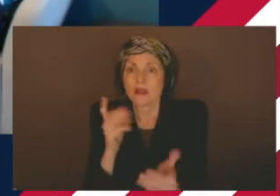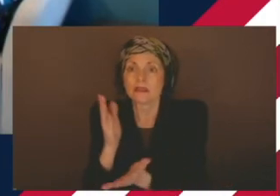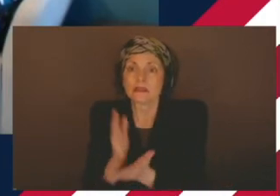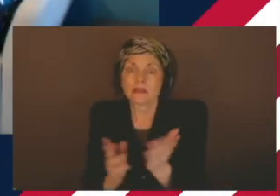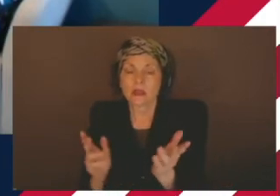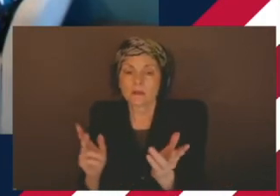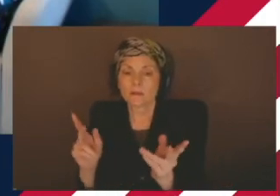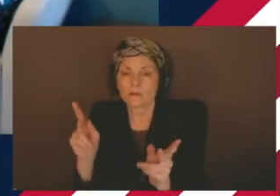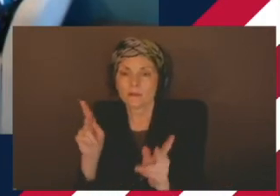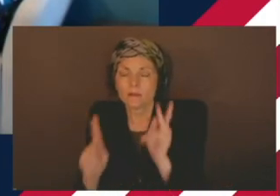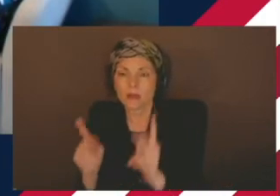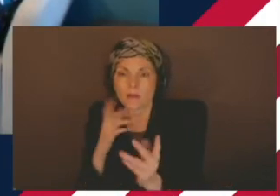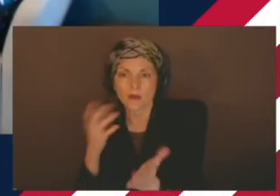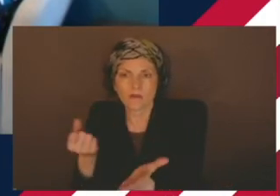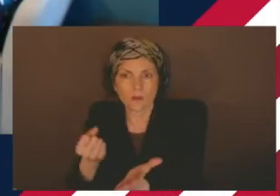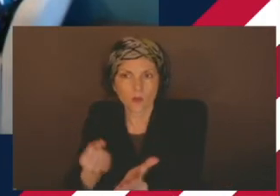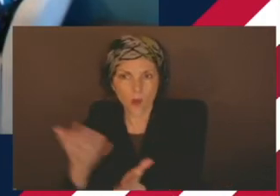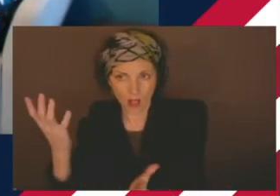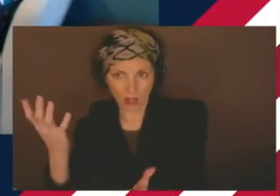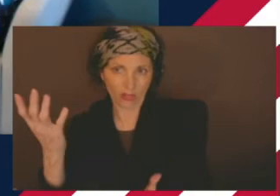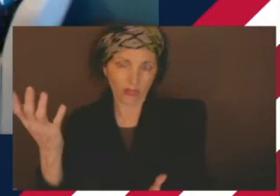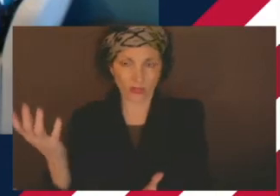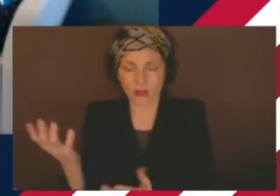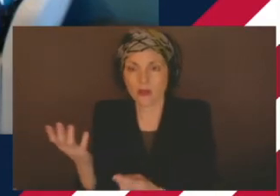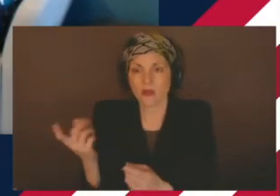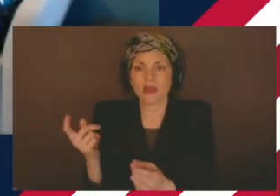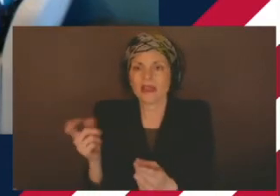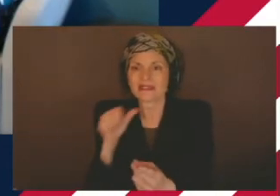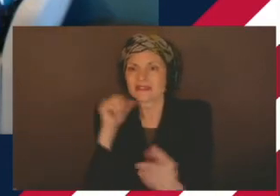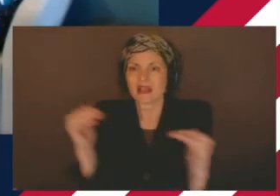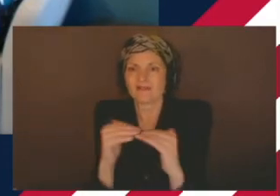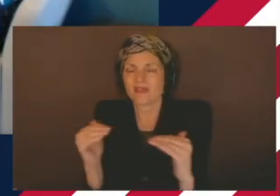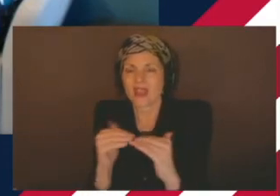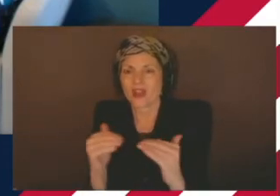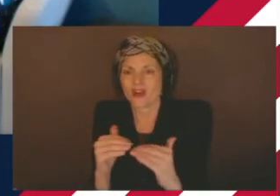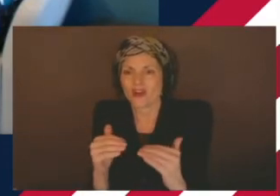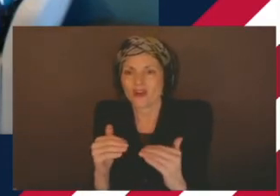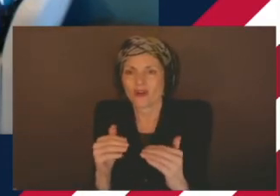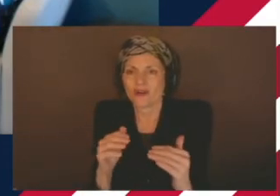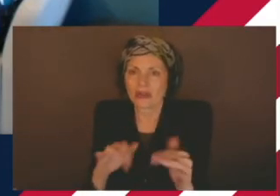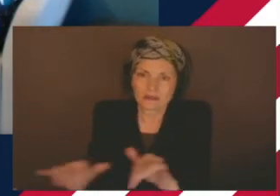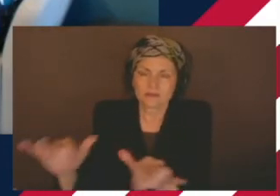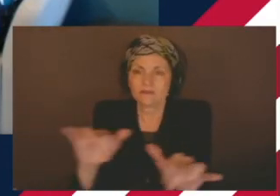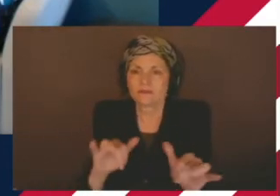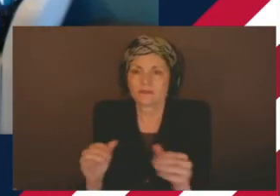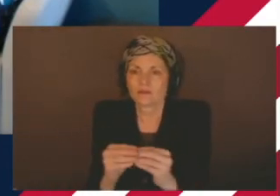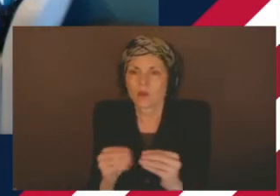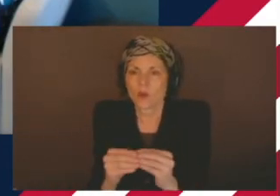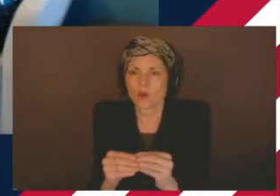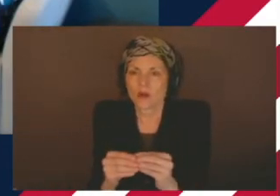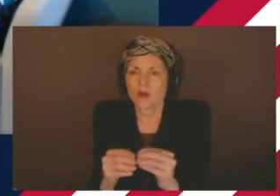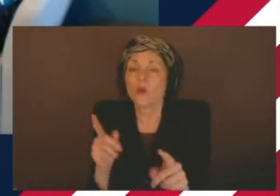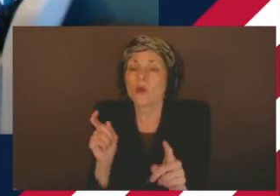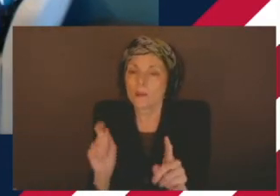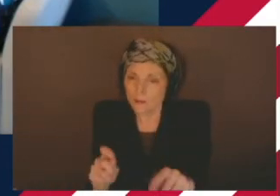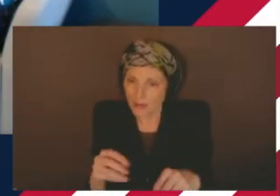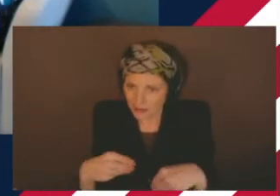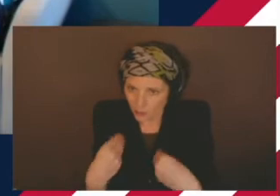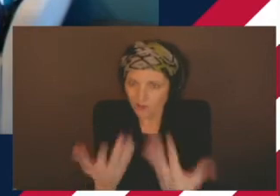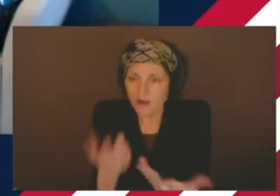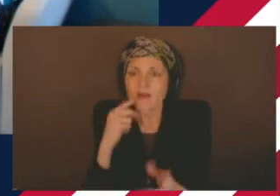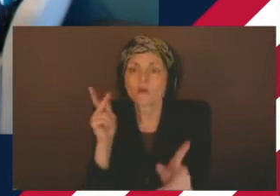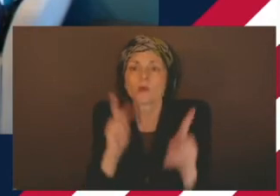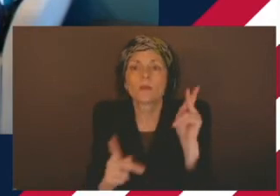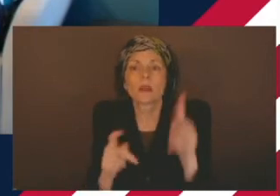displacement, create new lending models that spur homeownership and credit opportunities for underserved groups,